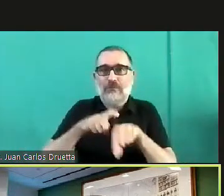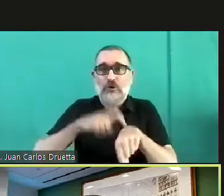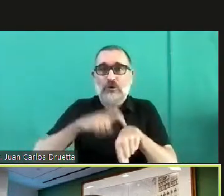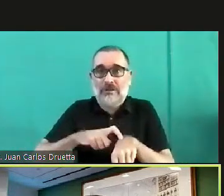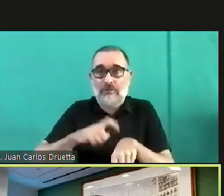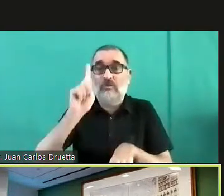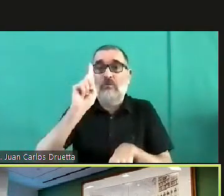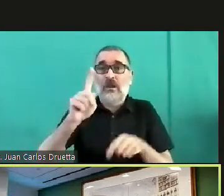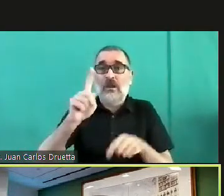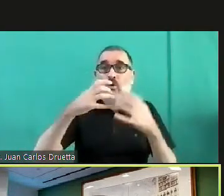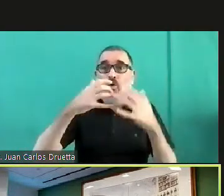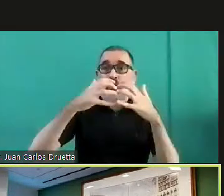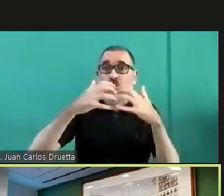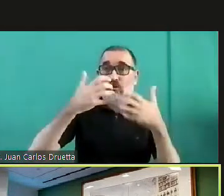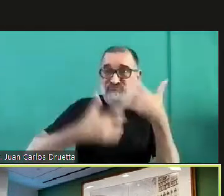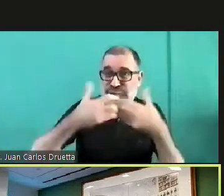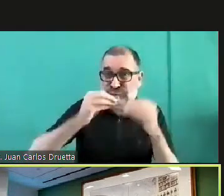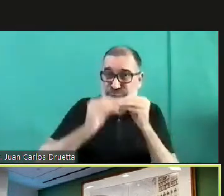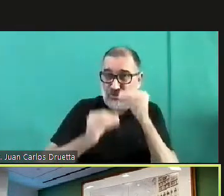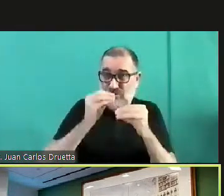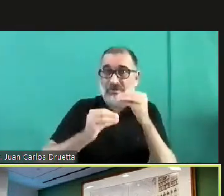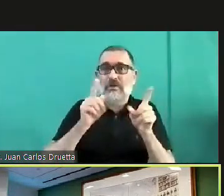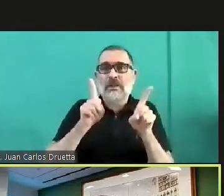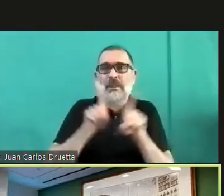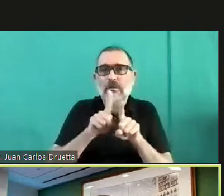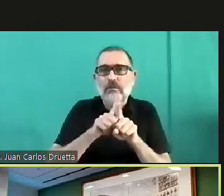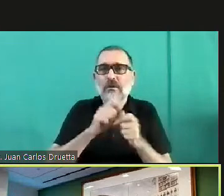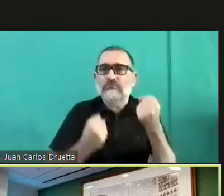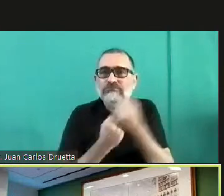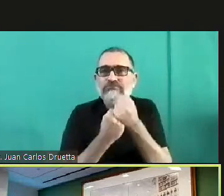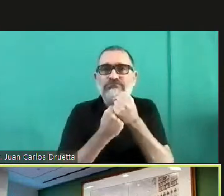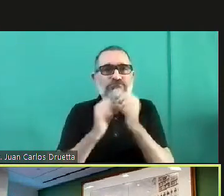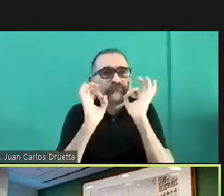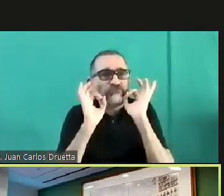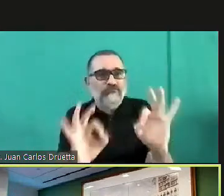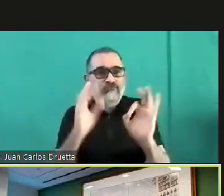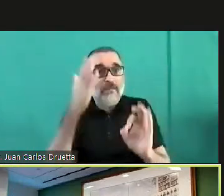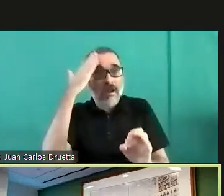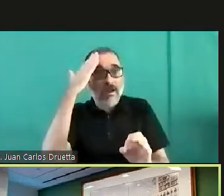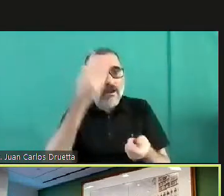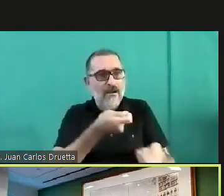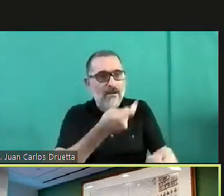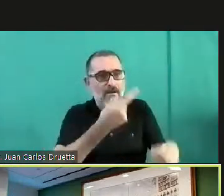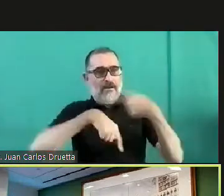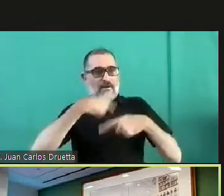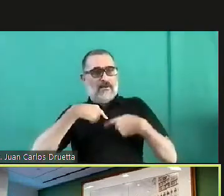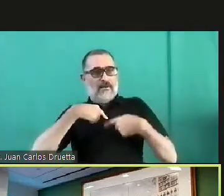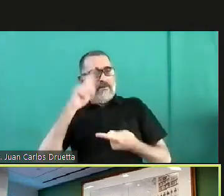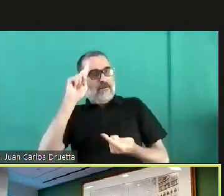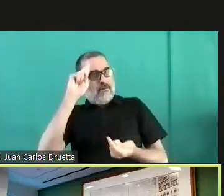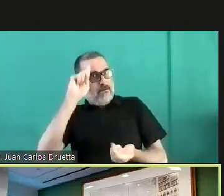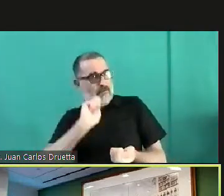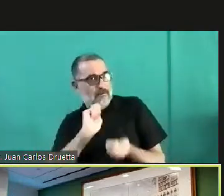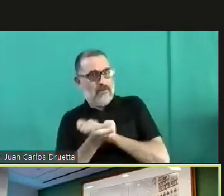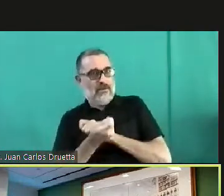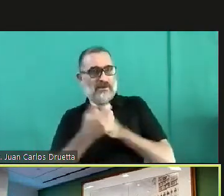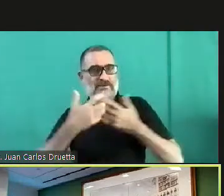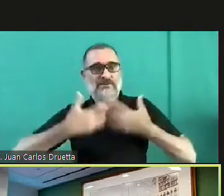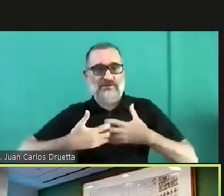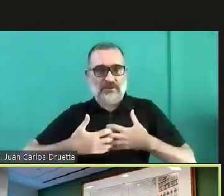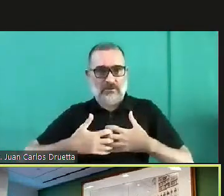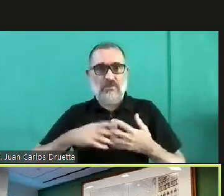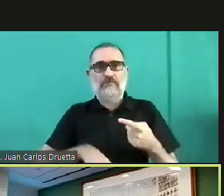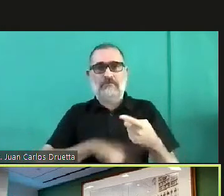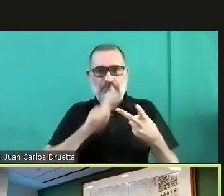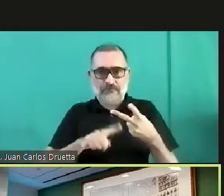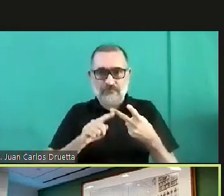At Bloomberg Philanthropies, we focus on non-communicable diseases and injury prevention. This slide gives you a snapshot of